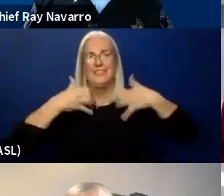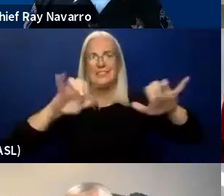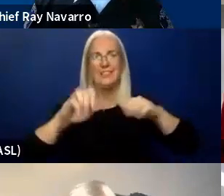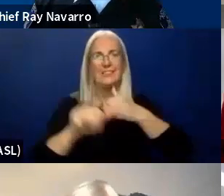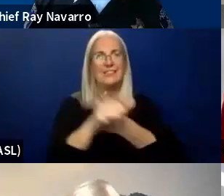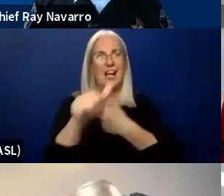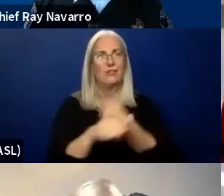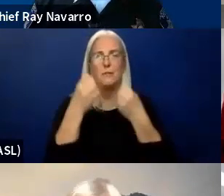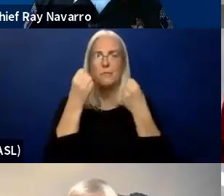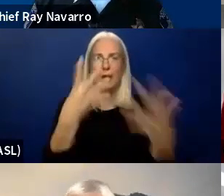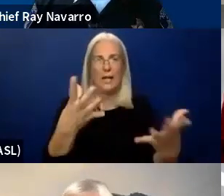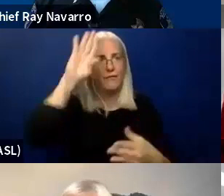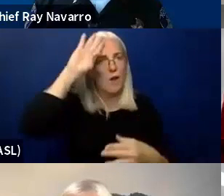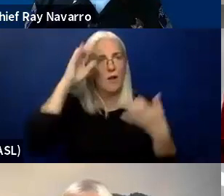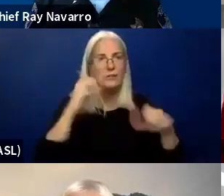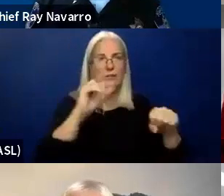get things